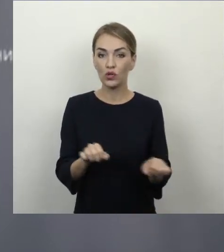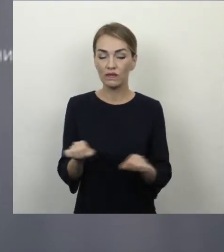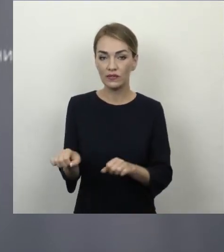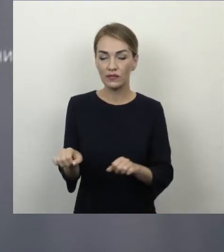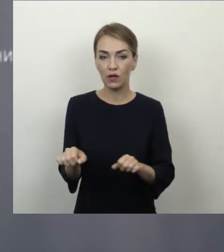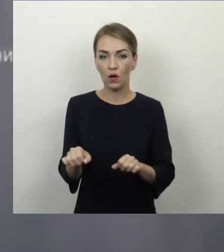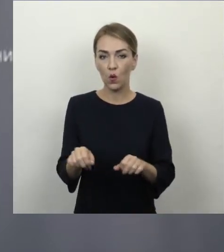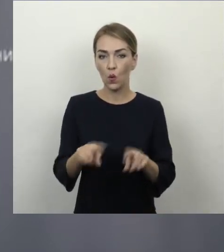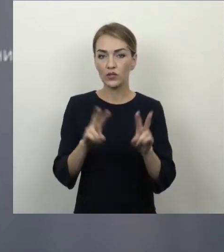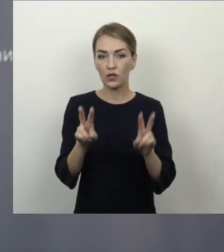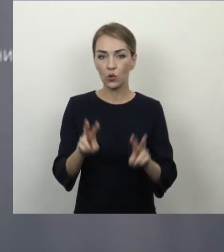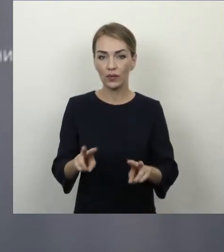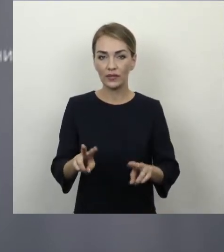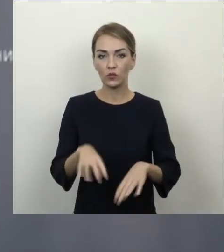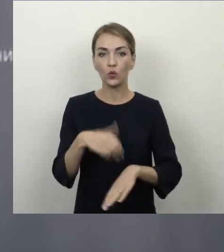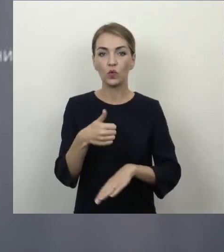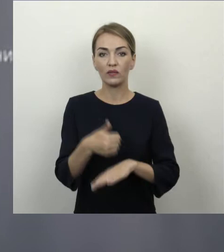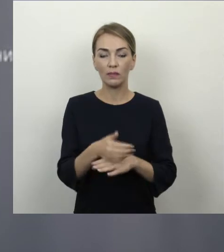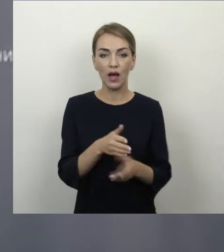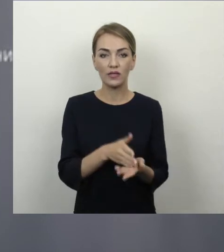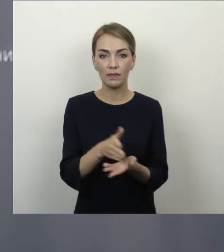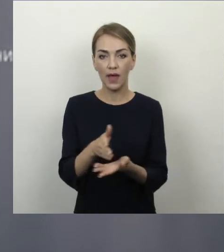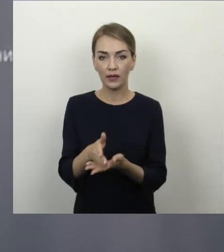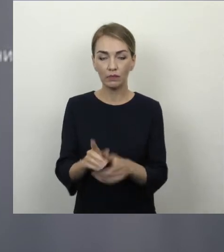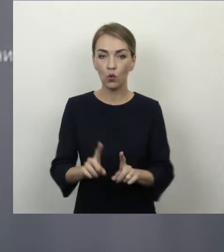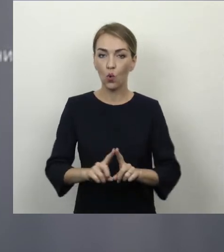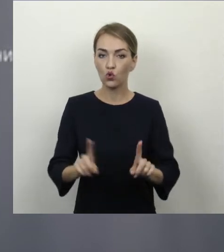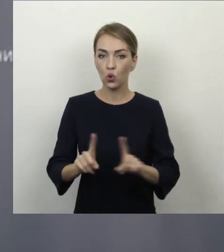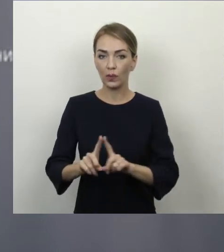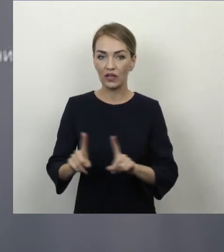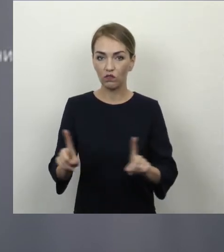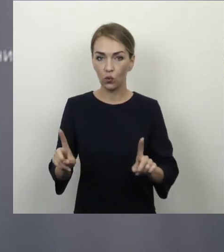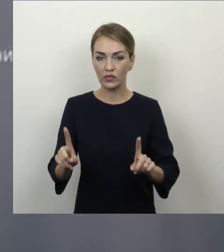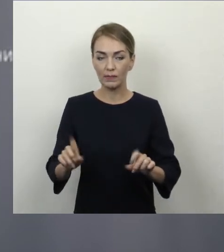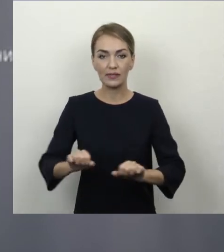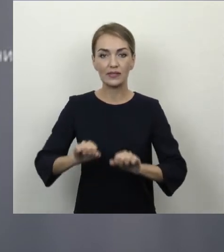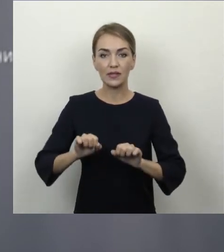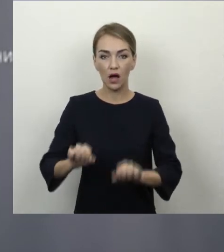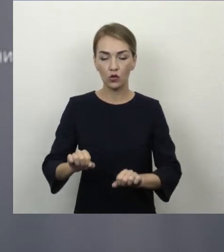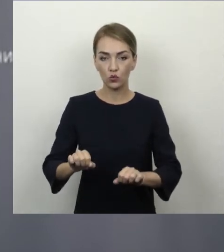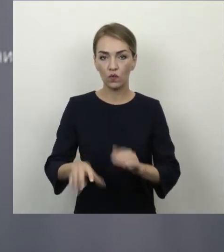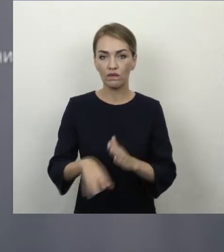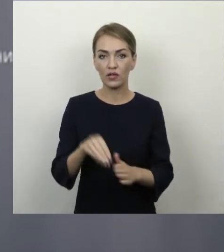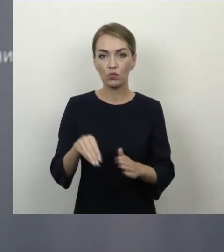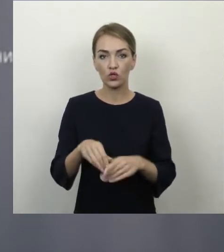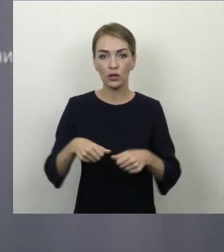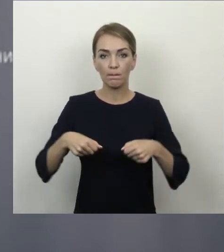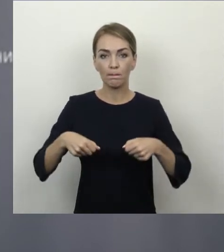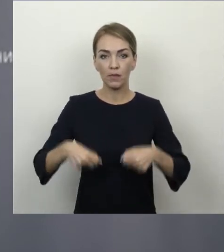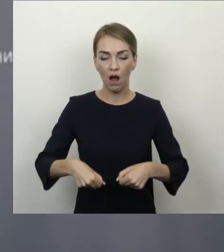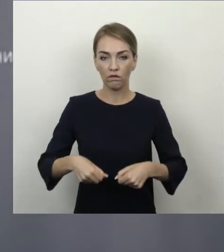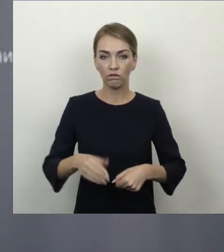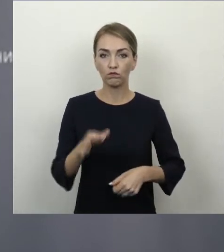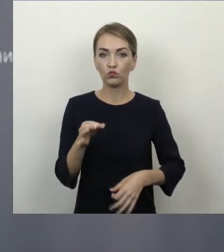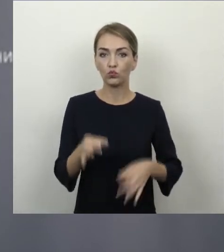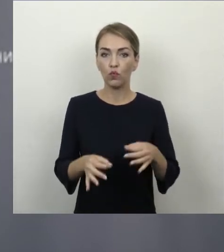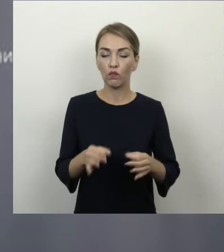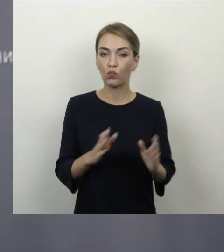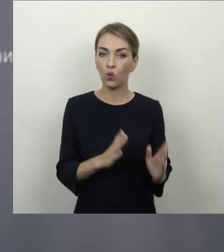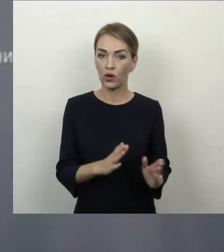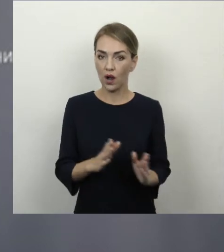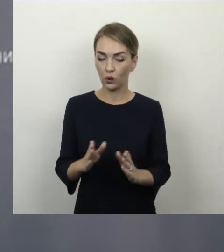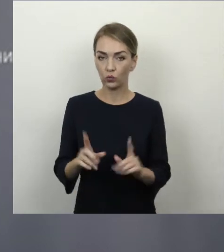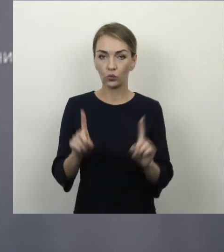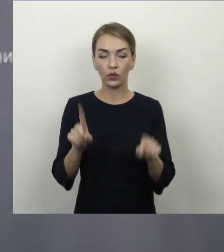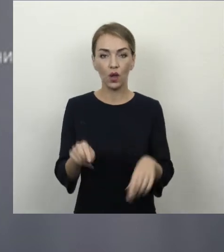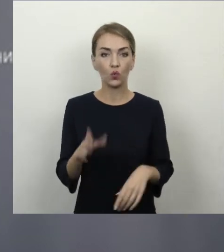During this discussion, thanks to our speakers, will become familiar with main peculiarities of